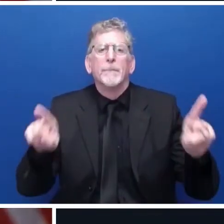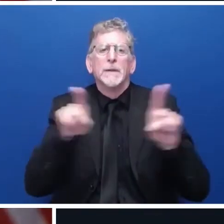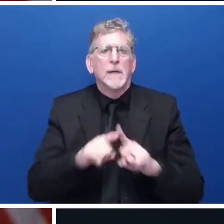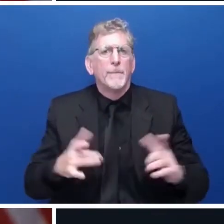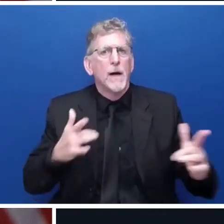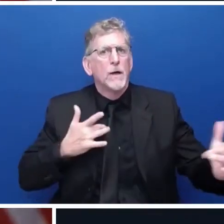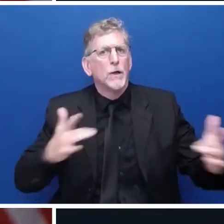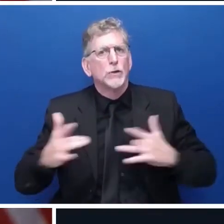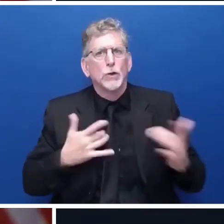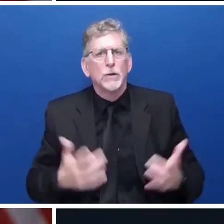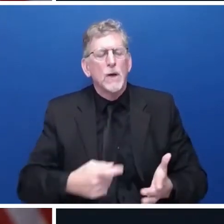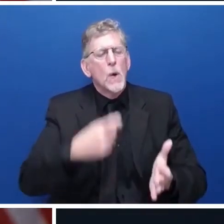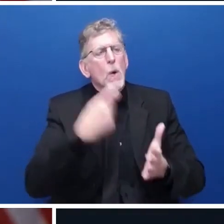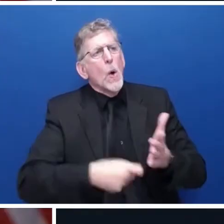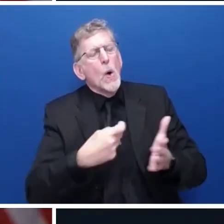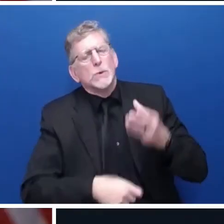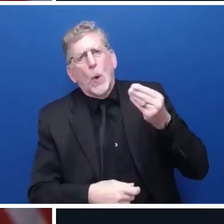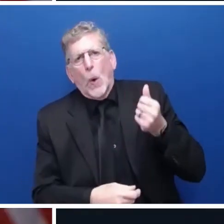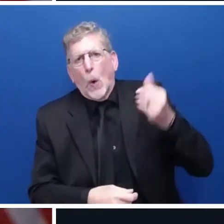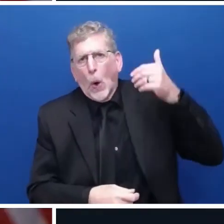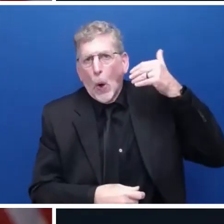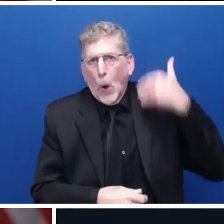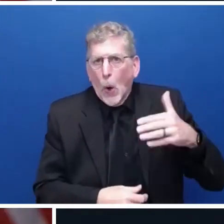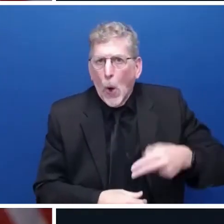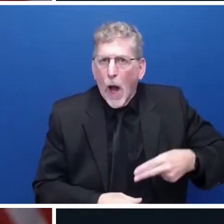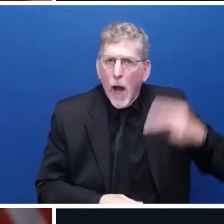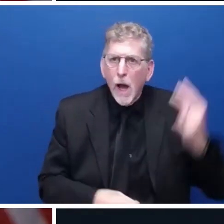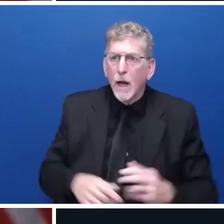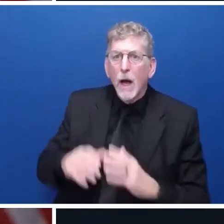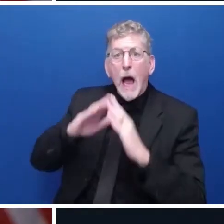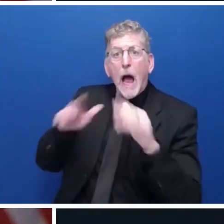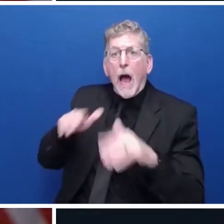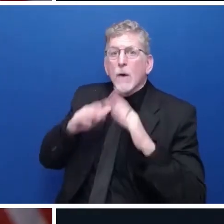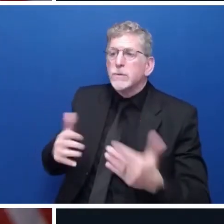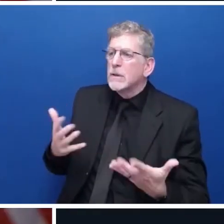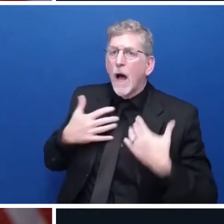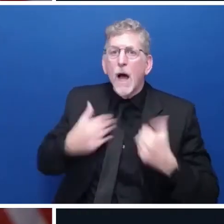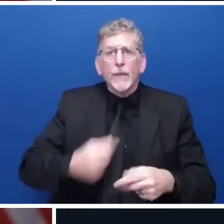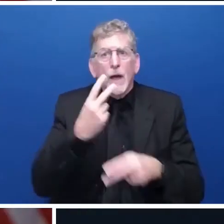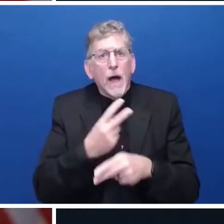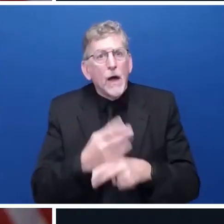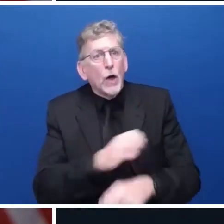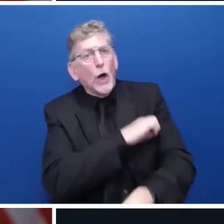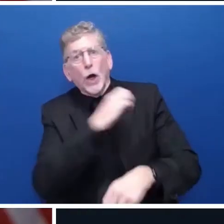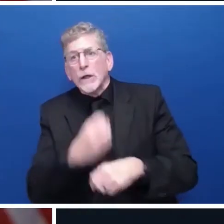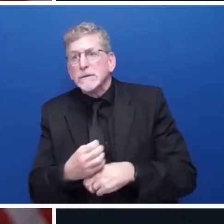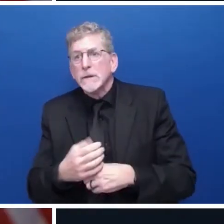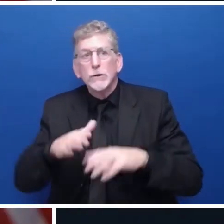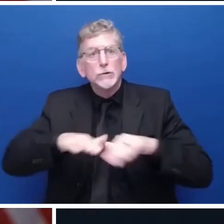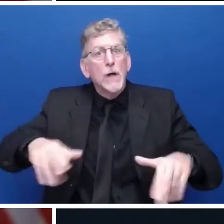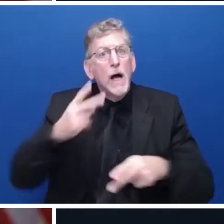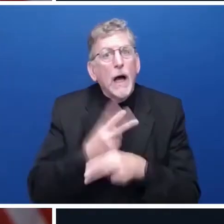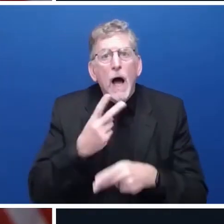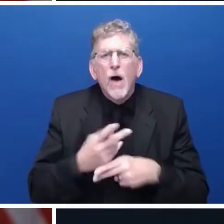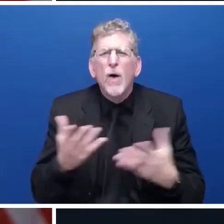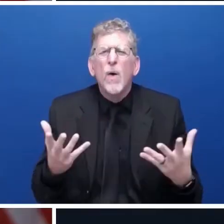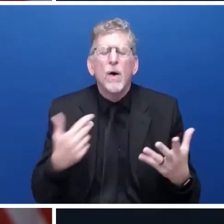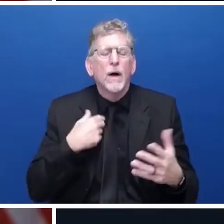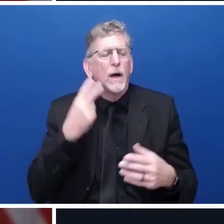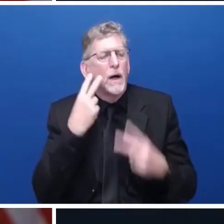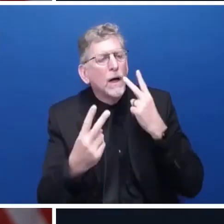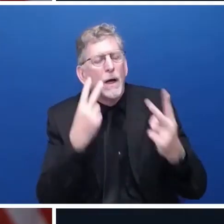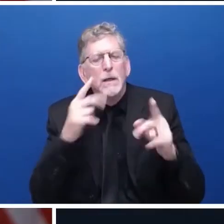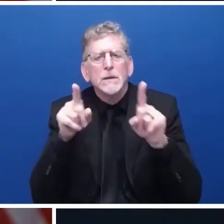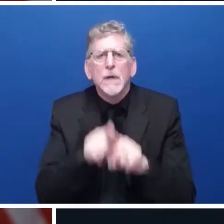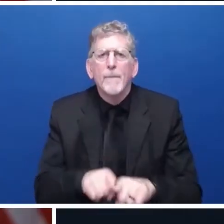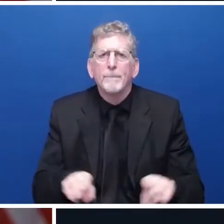childcare. And I know these same conversations are being had all across this country. Because since